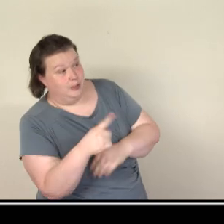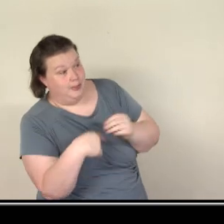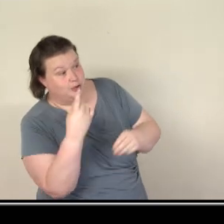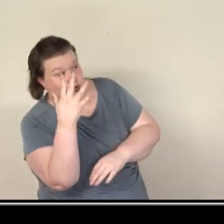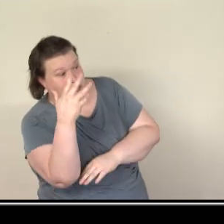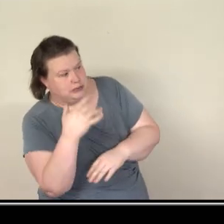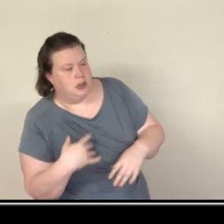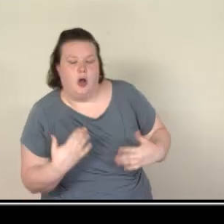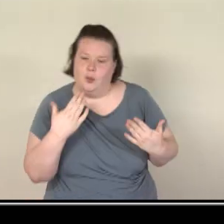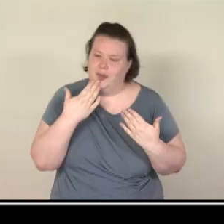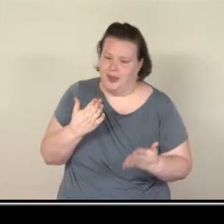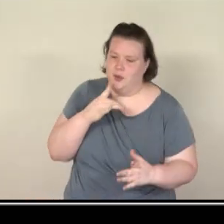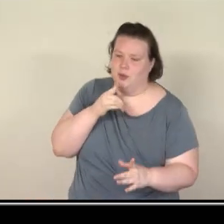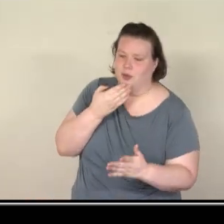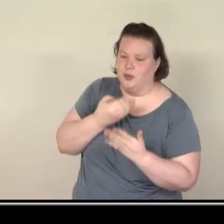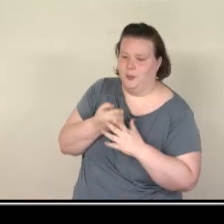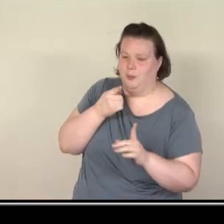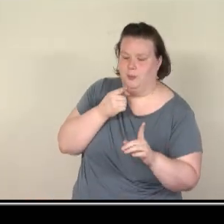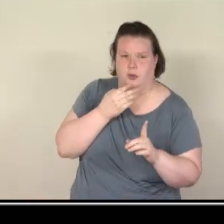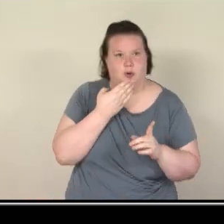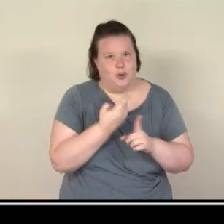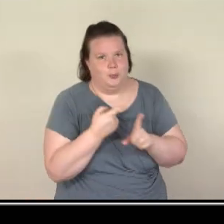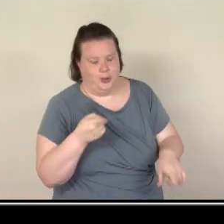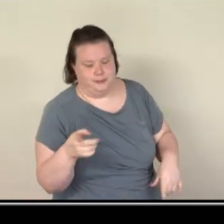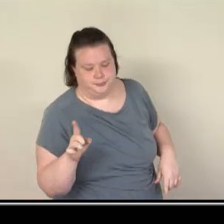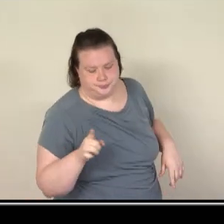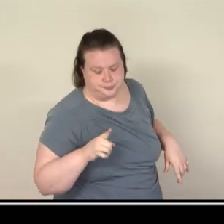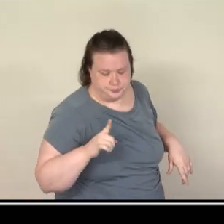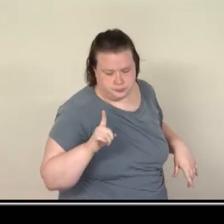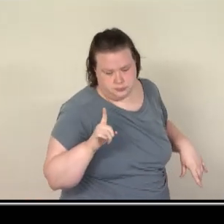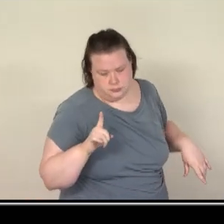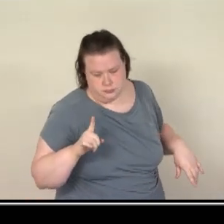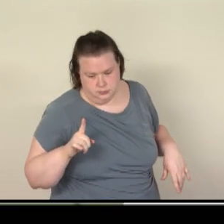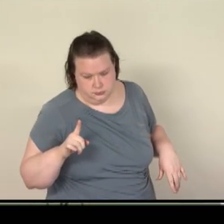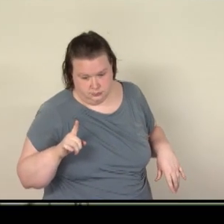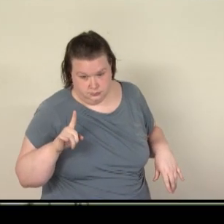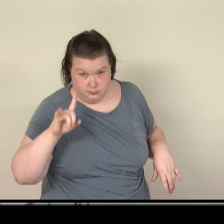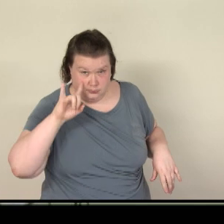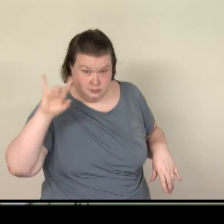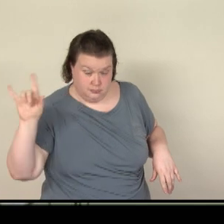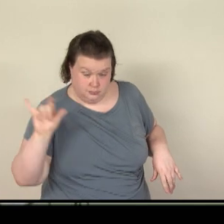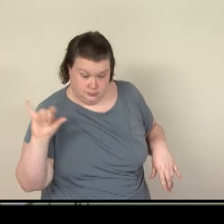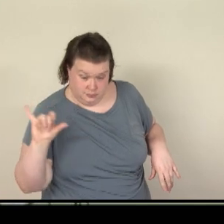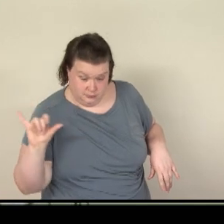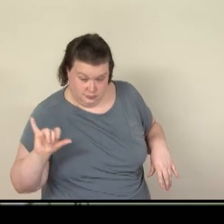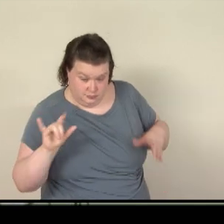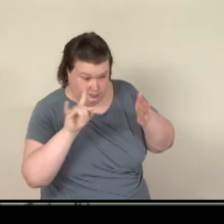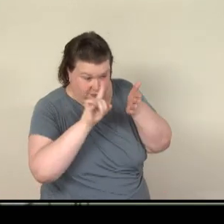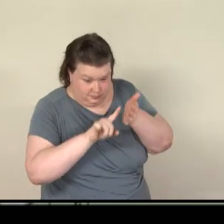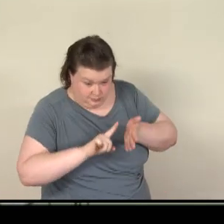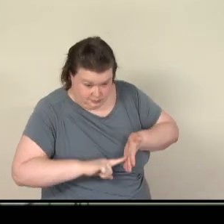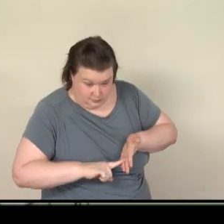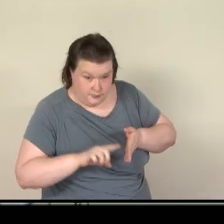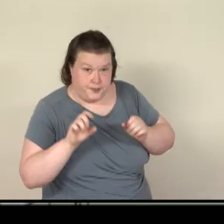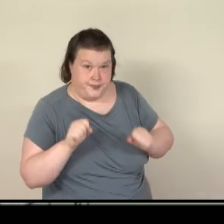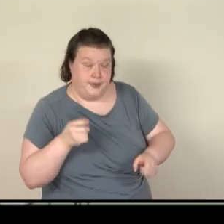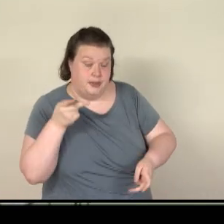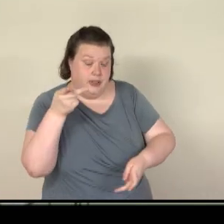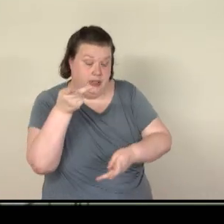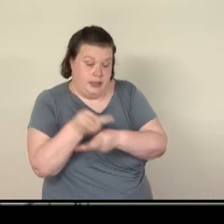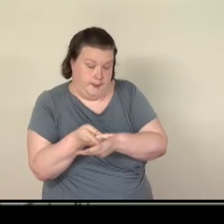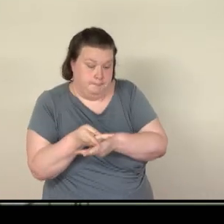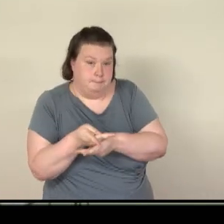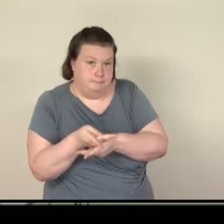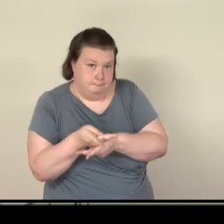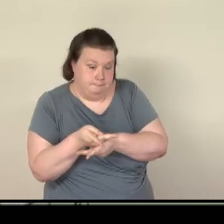Yeah, that's a good point. Thank you, Gloria. It looks like from looking at the survey initially, we're going to be able to maintain the series